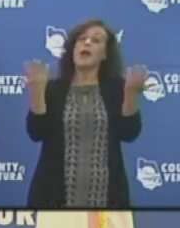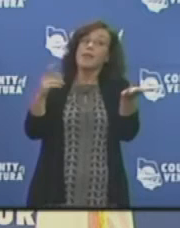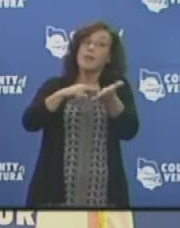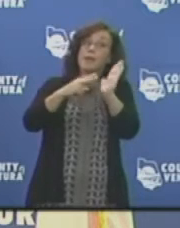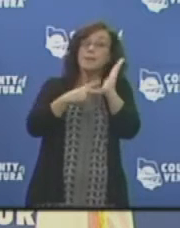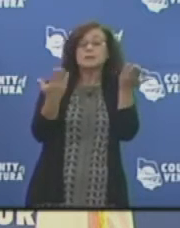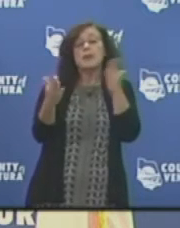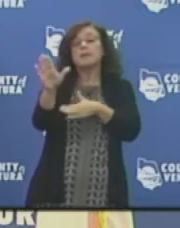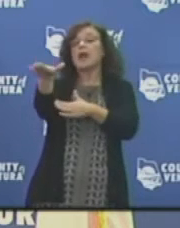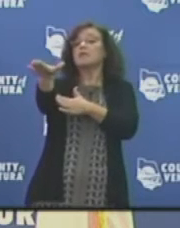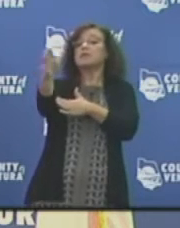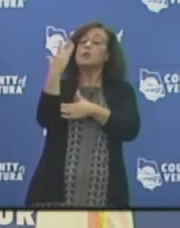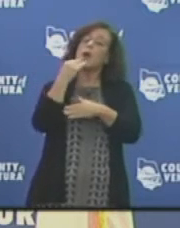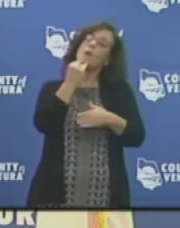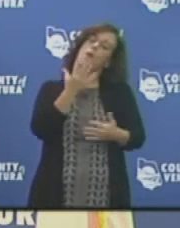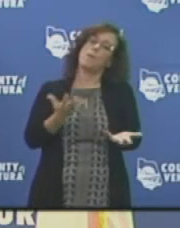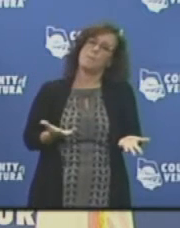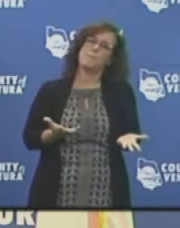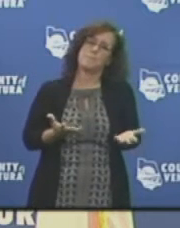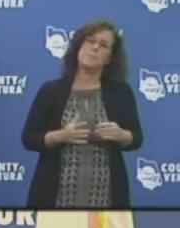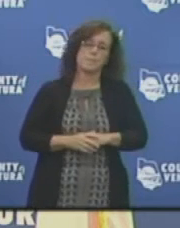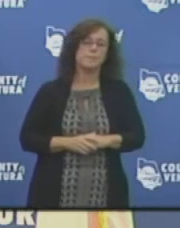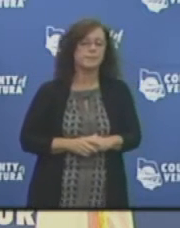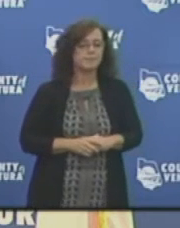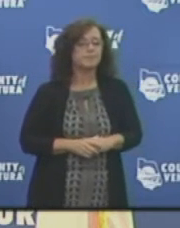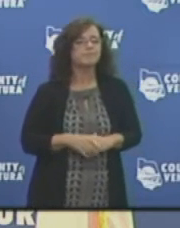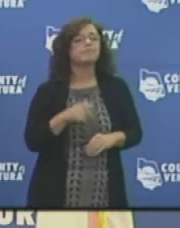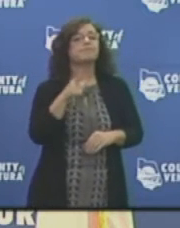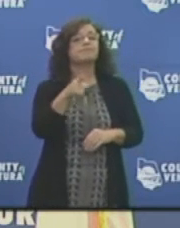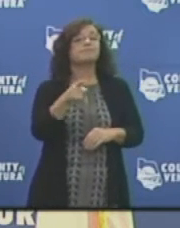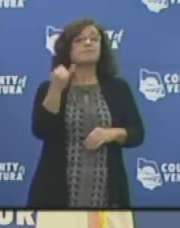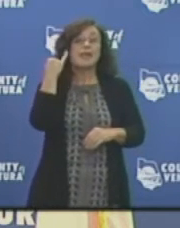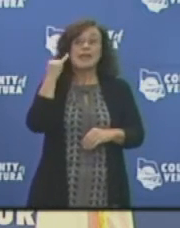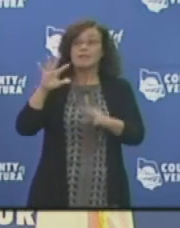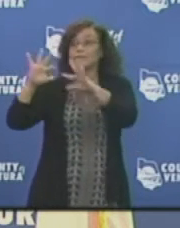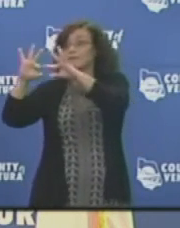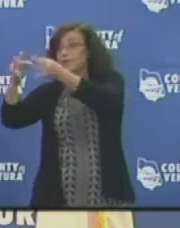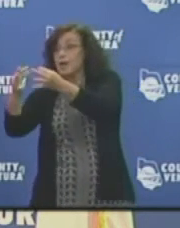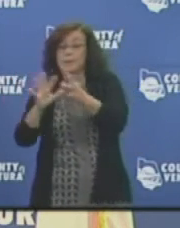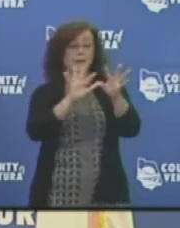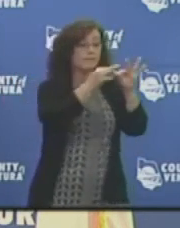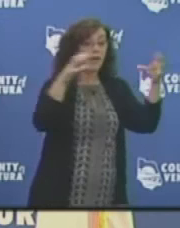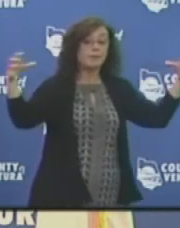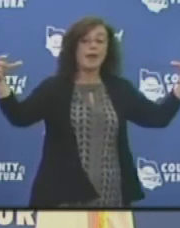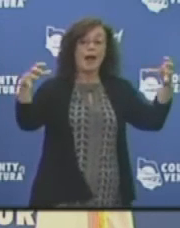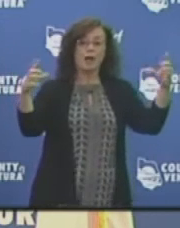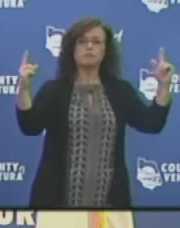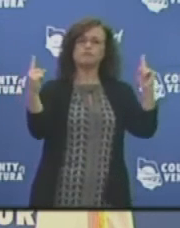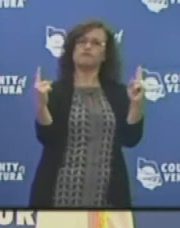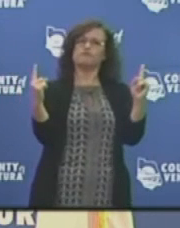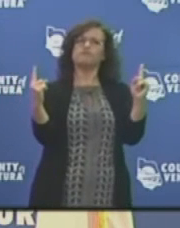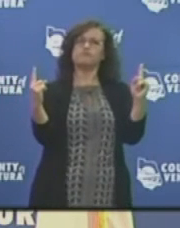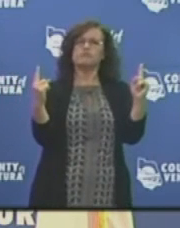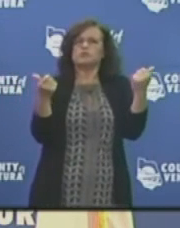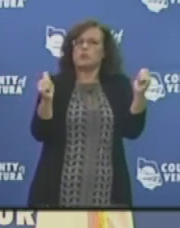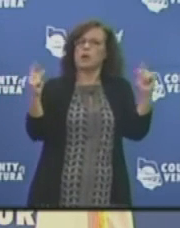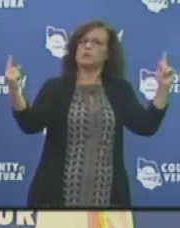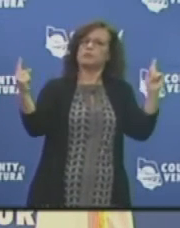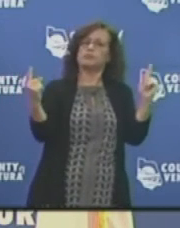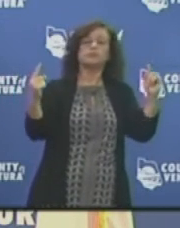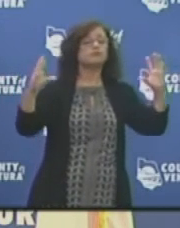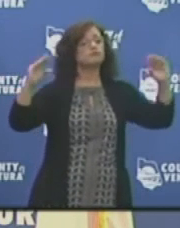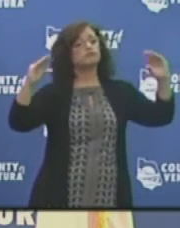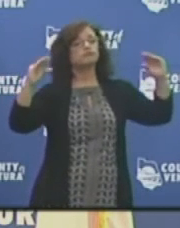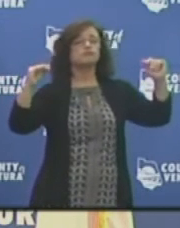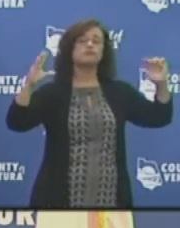maintain 6 feet of distance between those who are not from the same household. There's still time to get tested